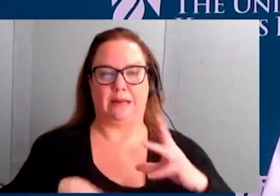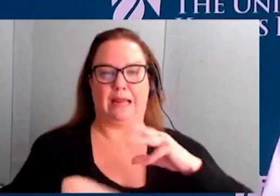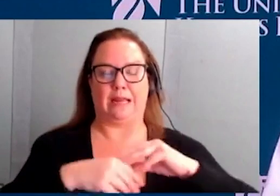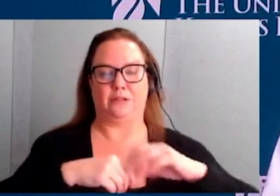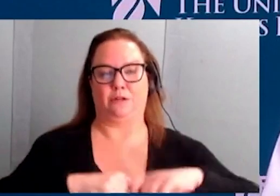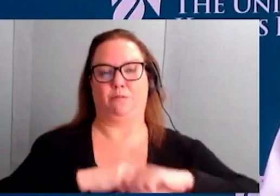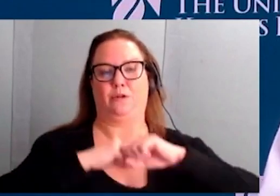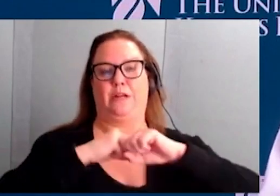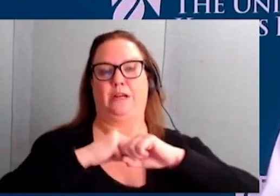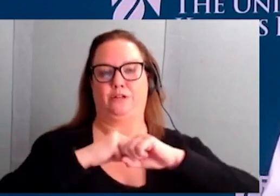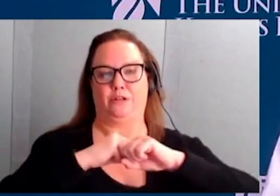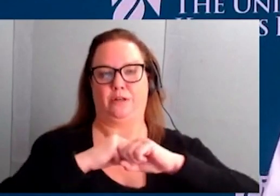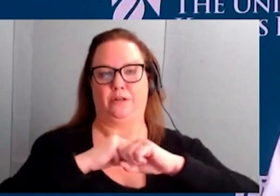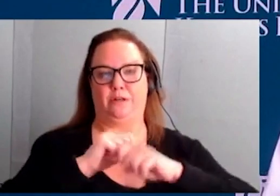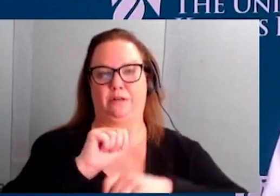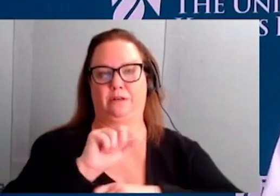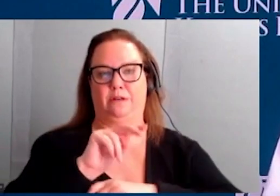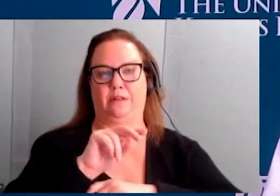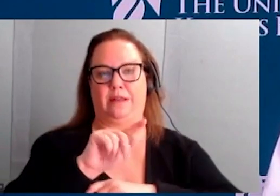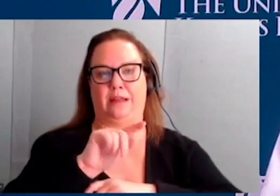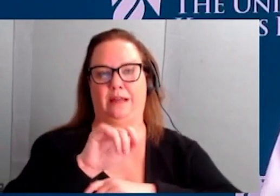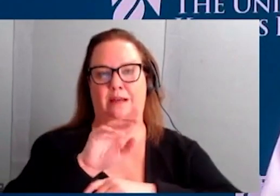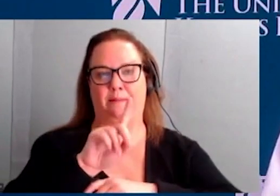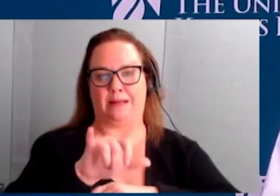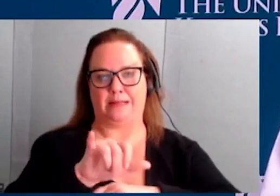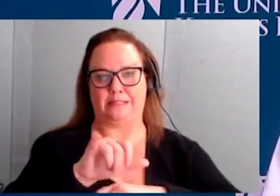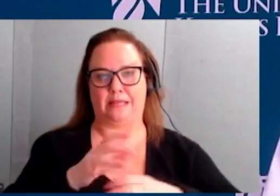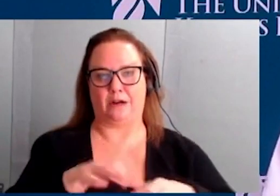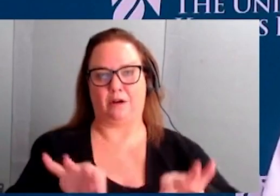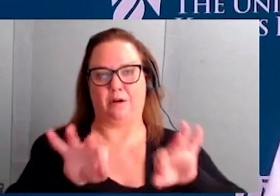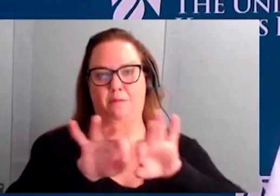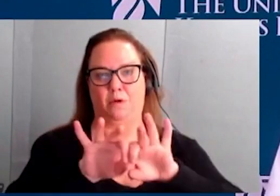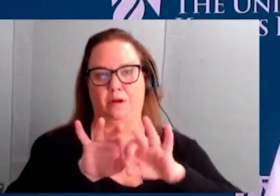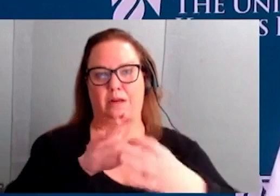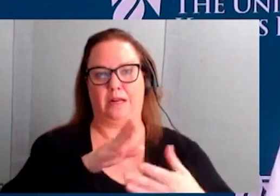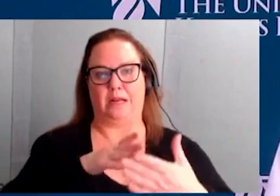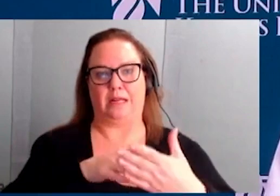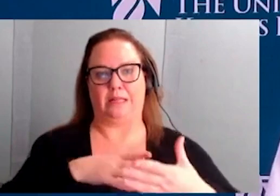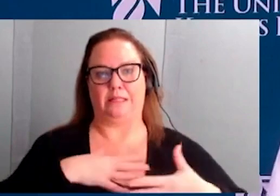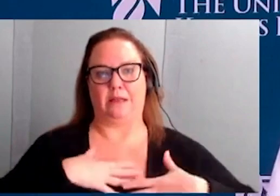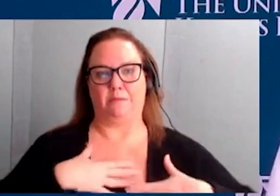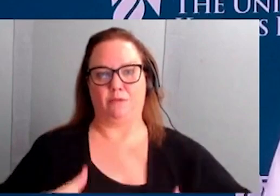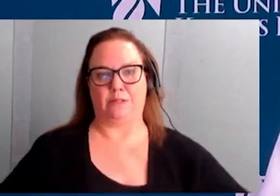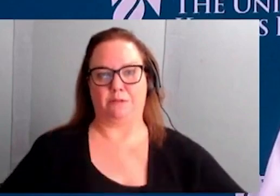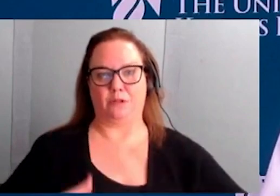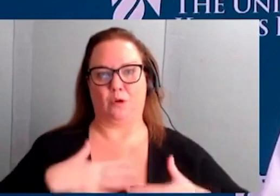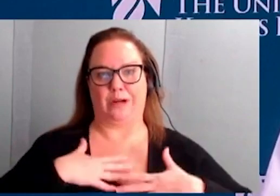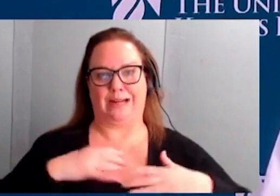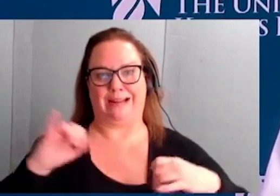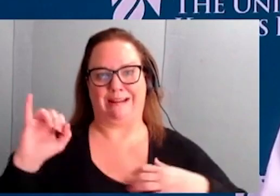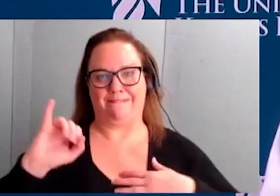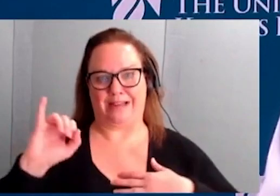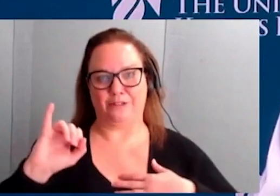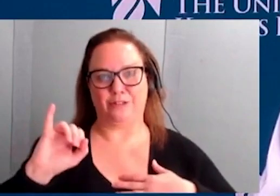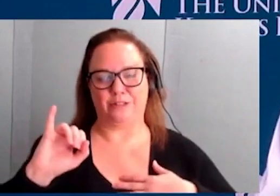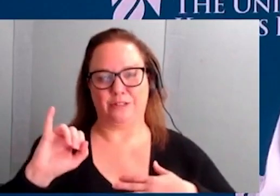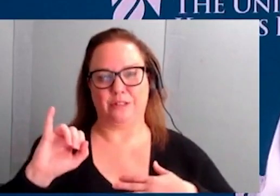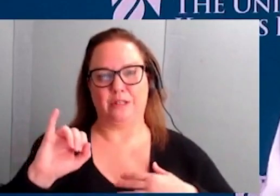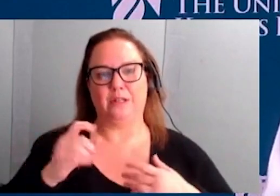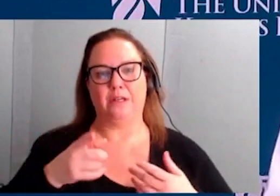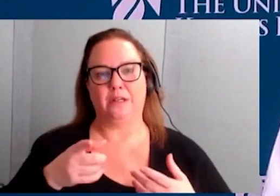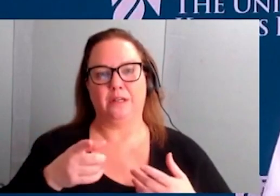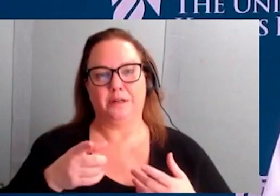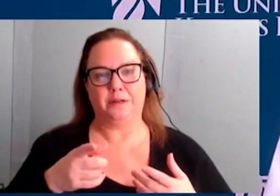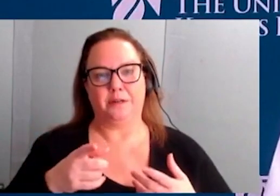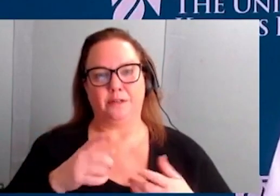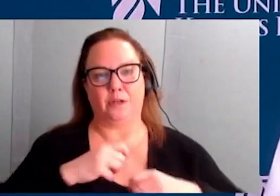to the antibodies that are important for protecting against upper respiratory infections. And so, not only are you